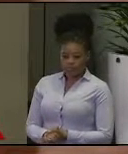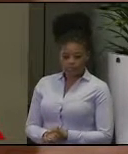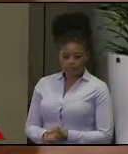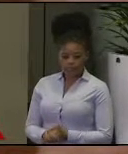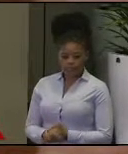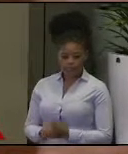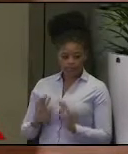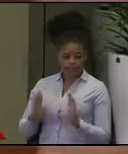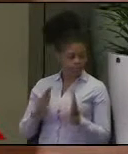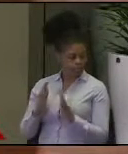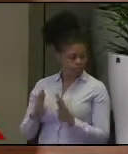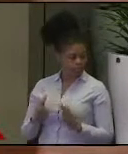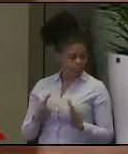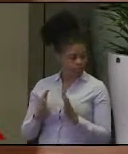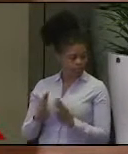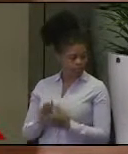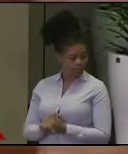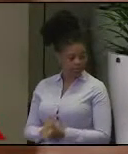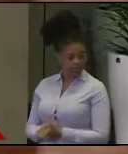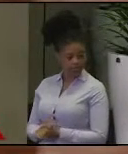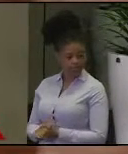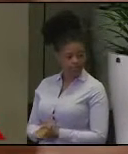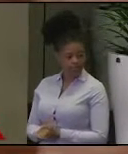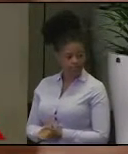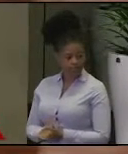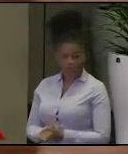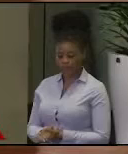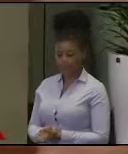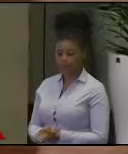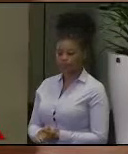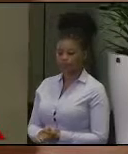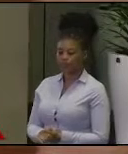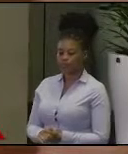like us to accompany him to the podium.